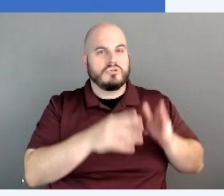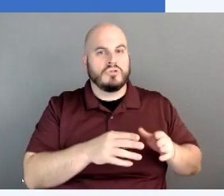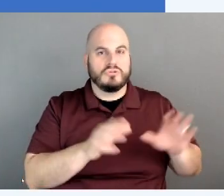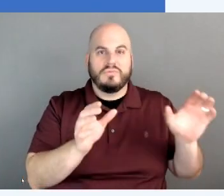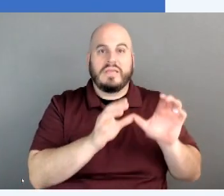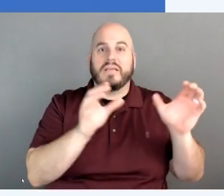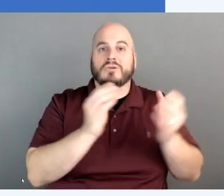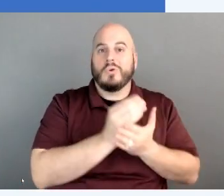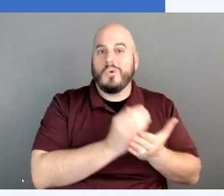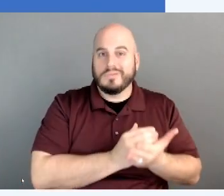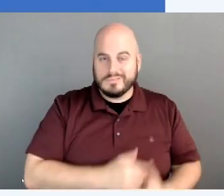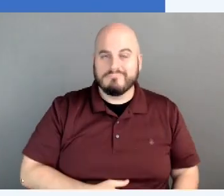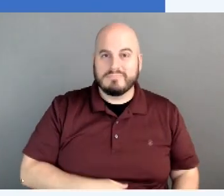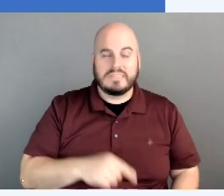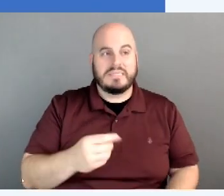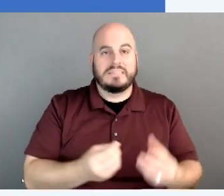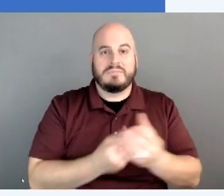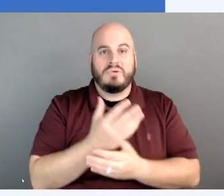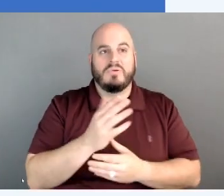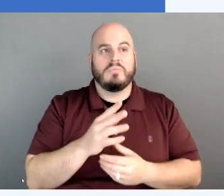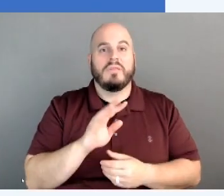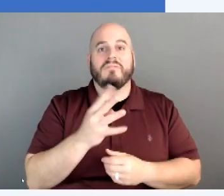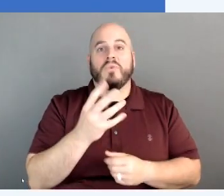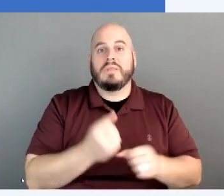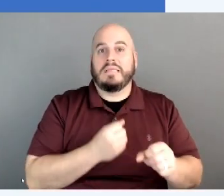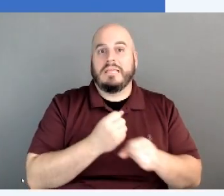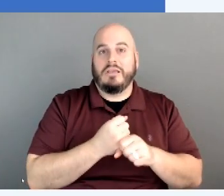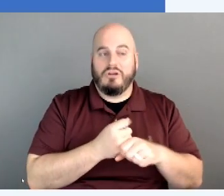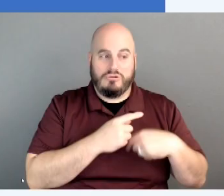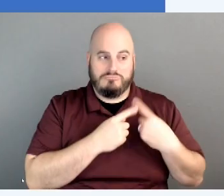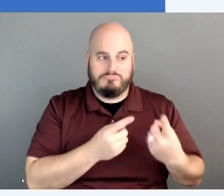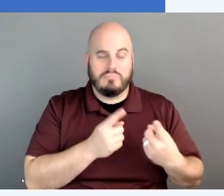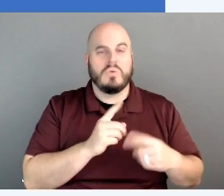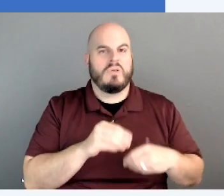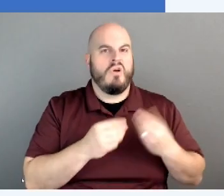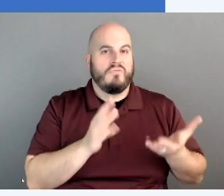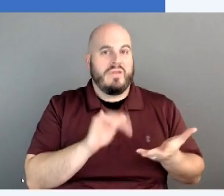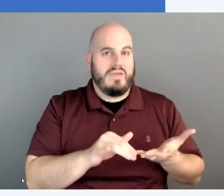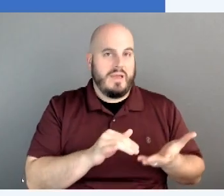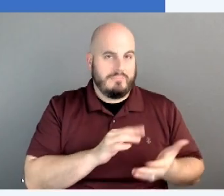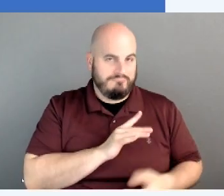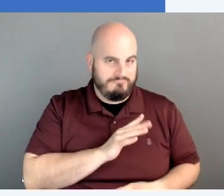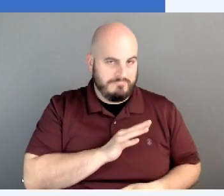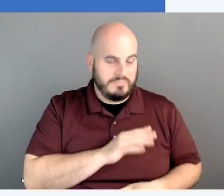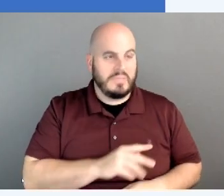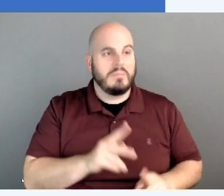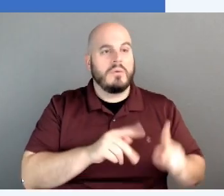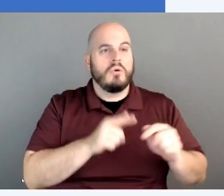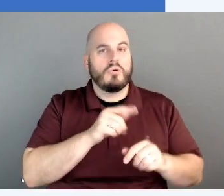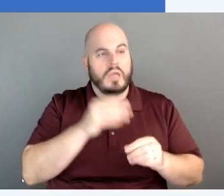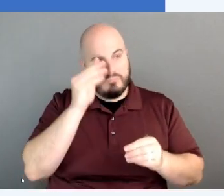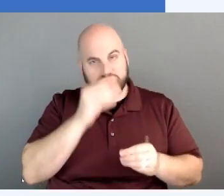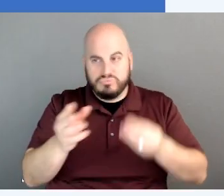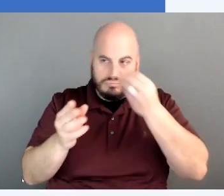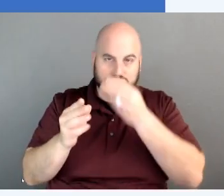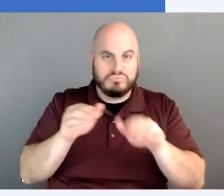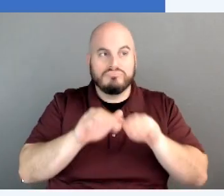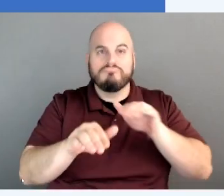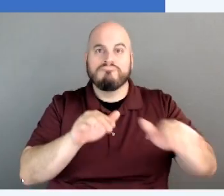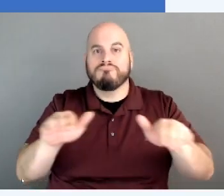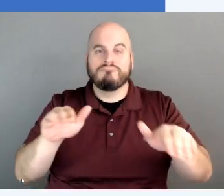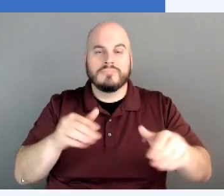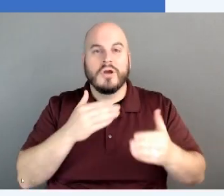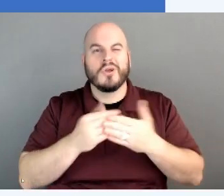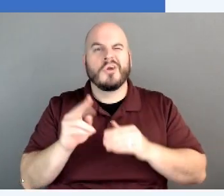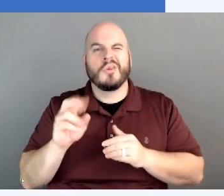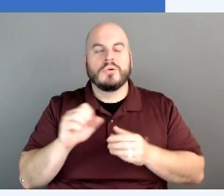this coming spring is the fourth year we'll be offering that. And that's meant to really create people who can spread the good news of composting. So trying to train people so that